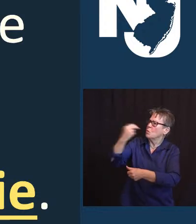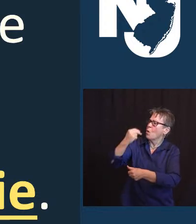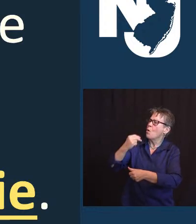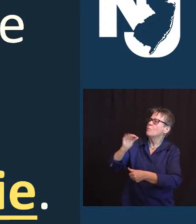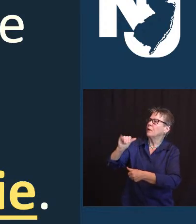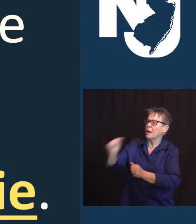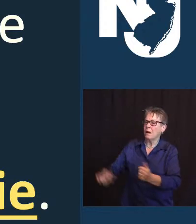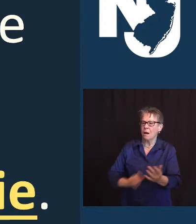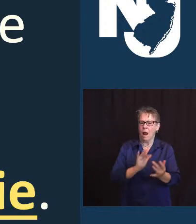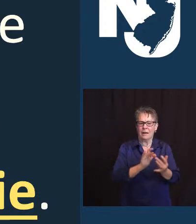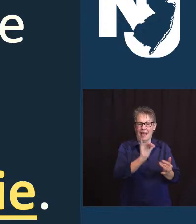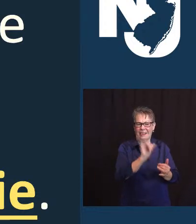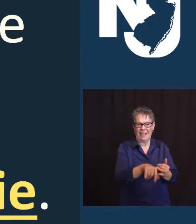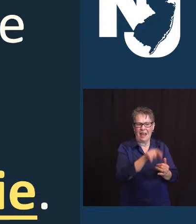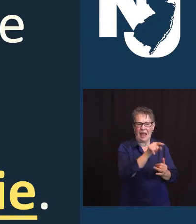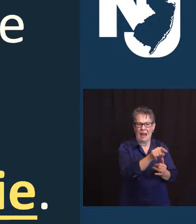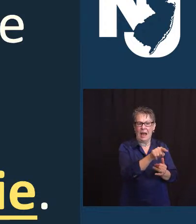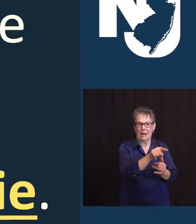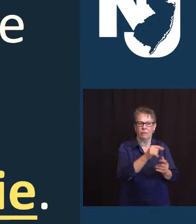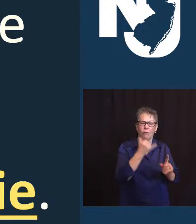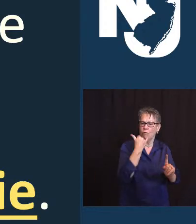877-582-6995,